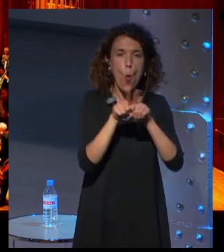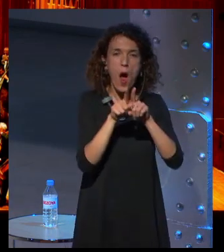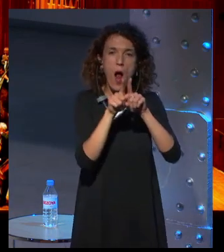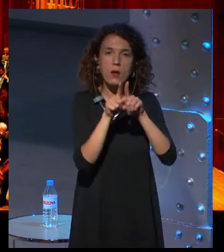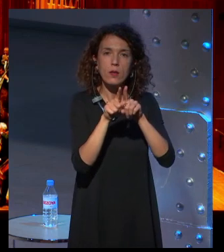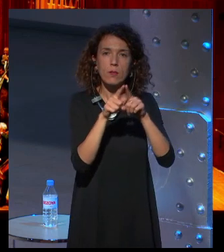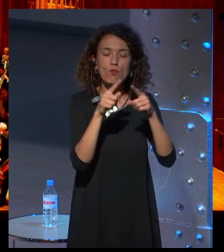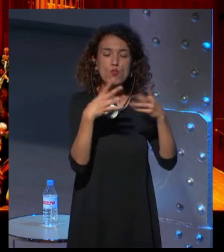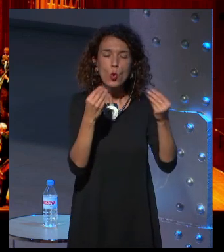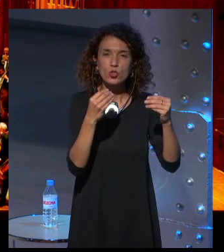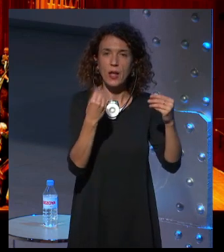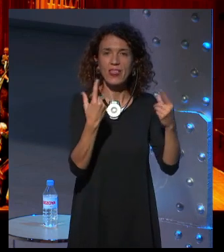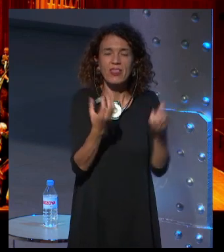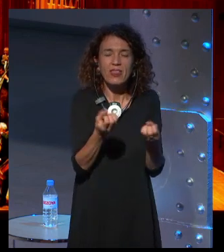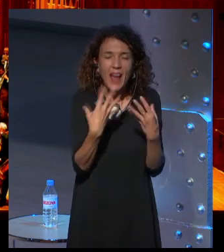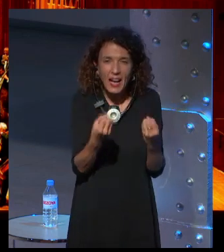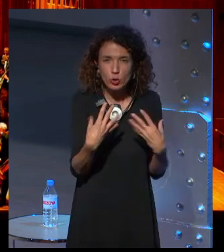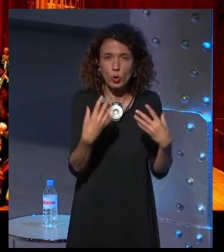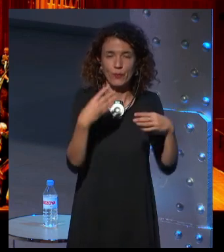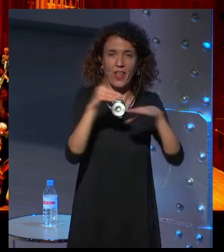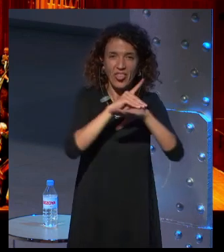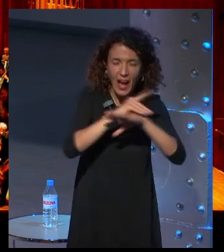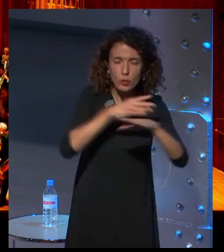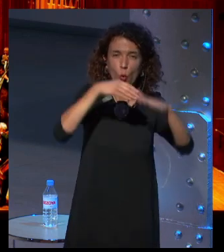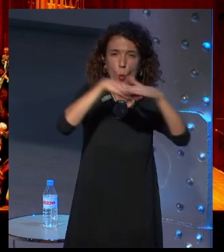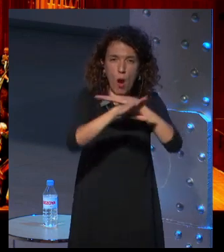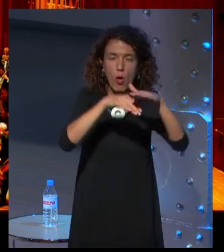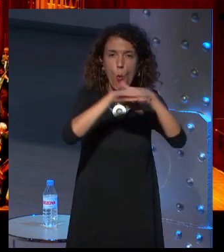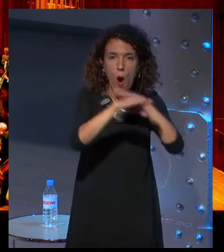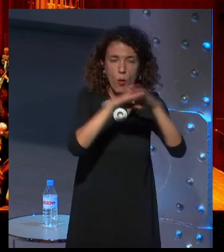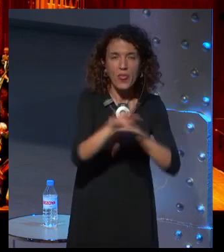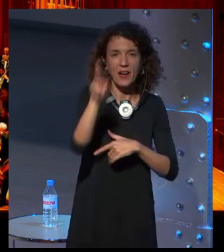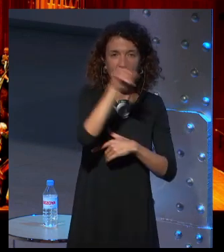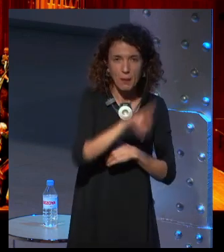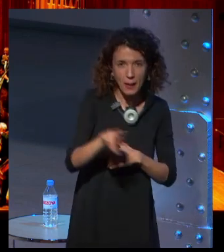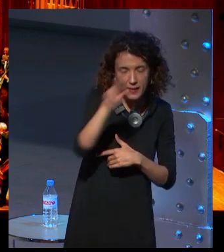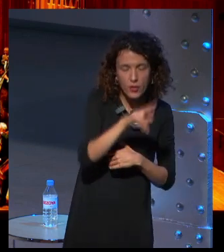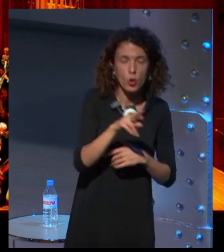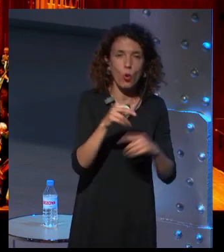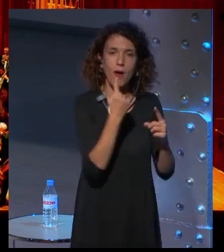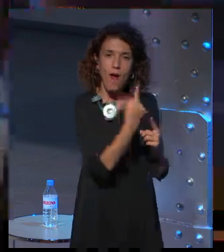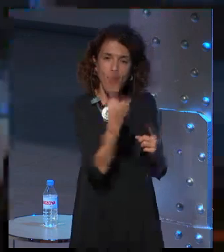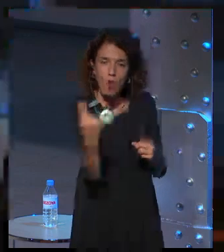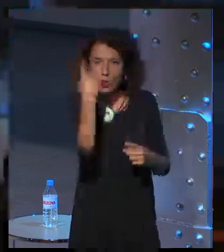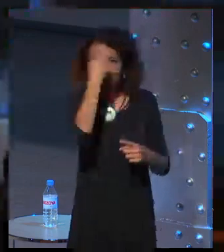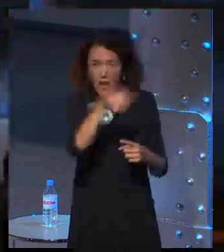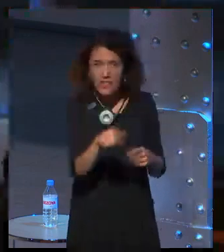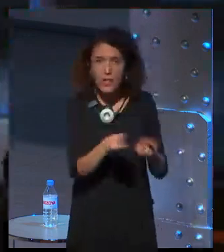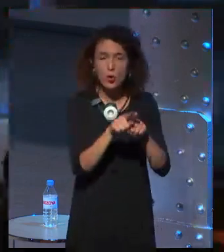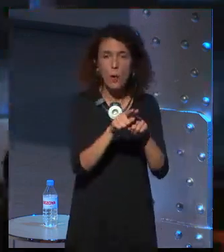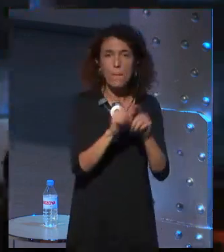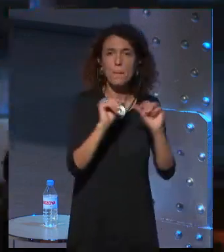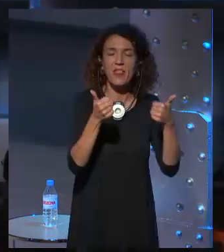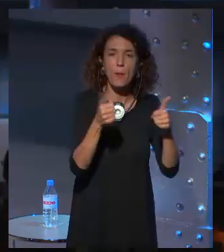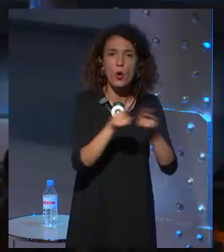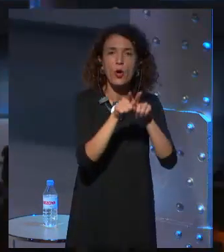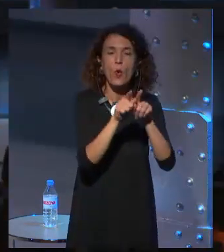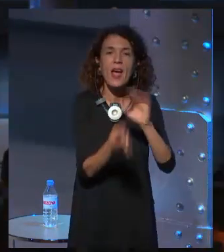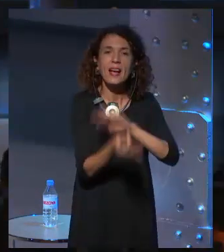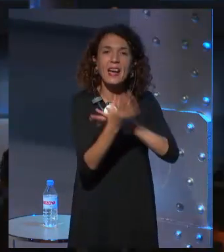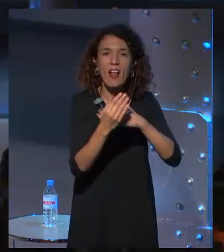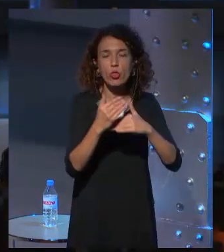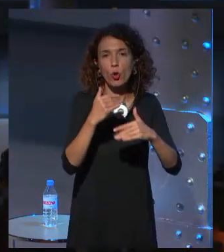amounts of repetition, right? And it's just figuring out note by note and beginning to layer them. And once it layers